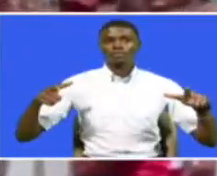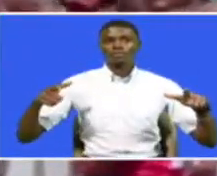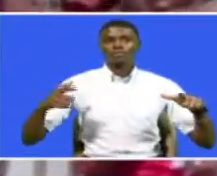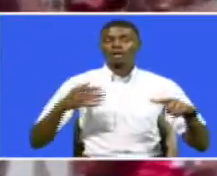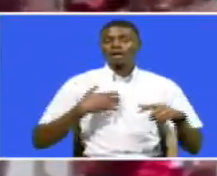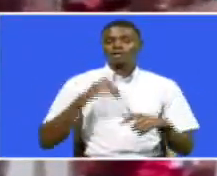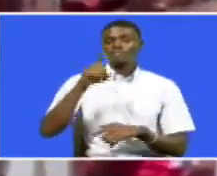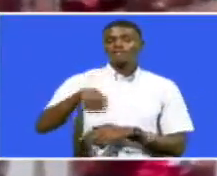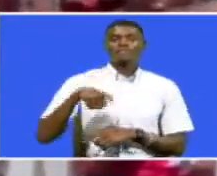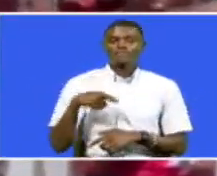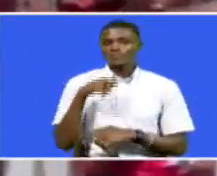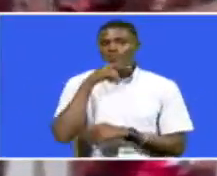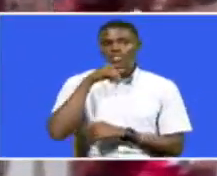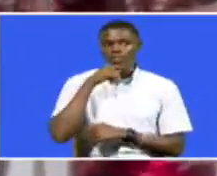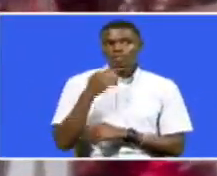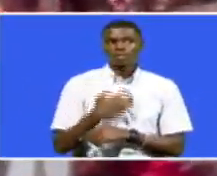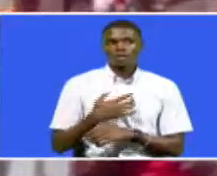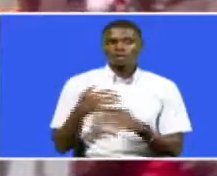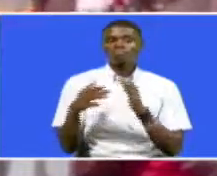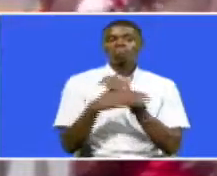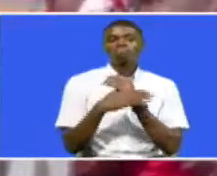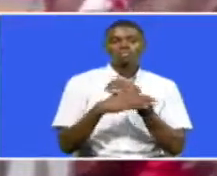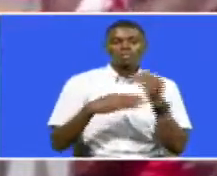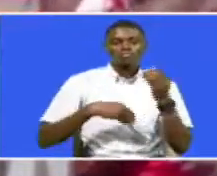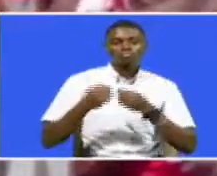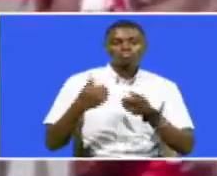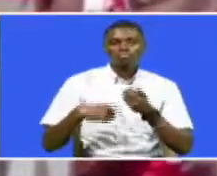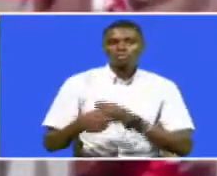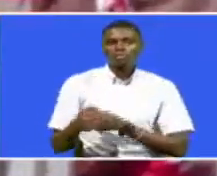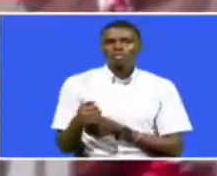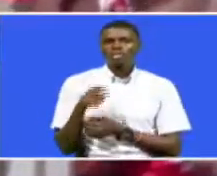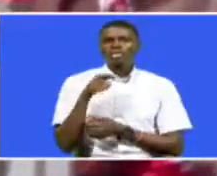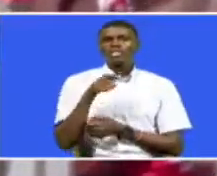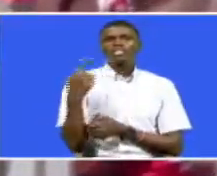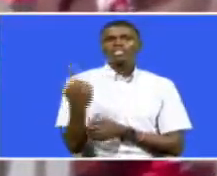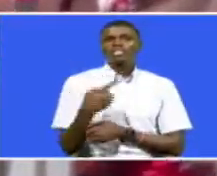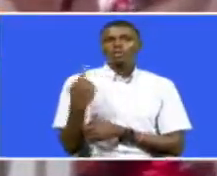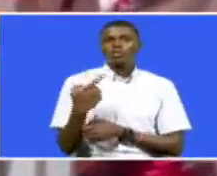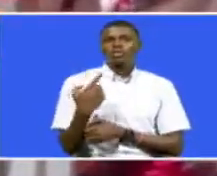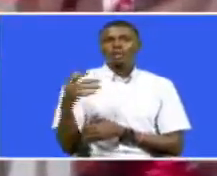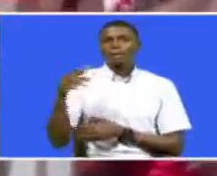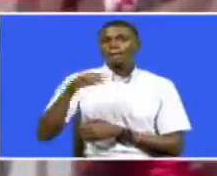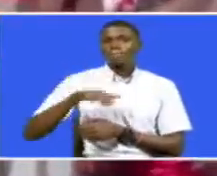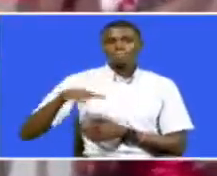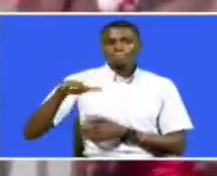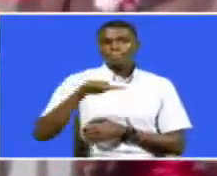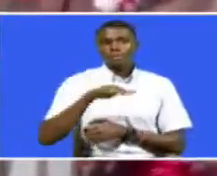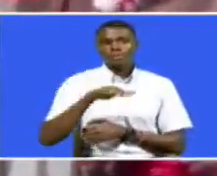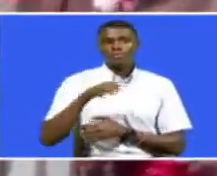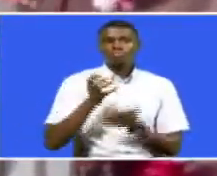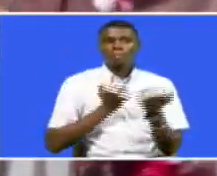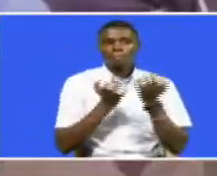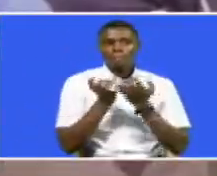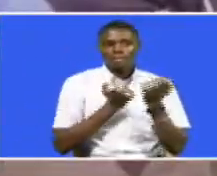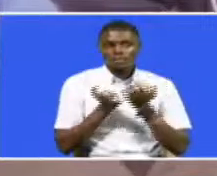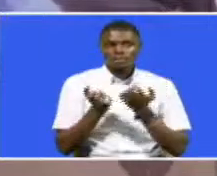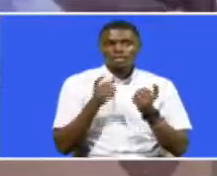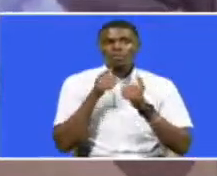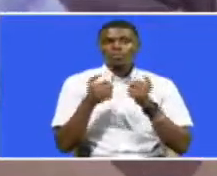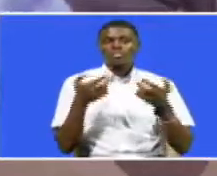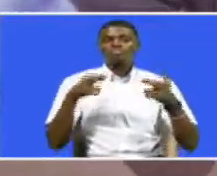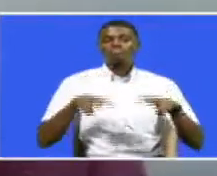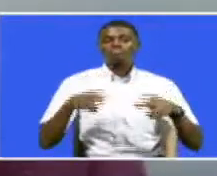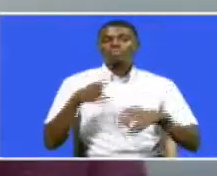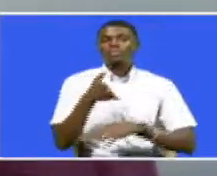they are fishermen, they are samaki sellers. Now this is the only business which is